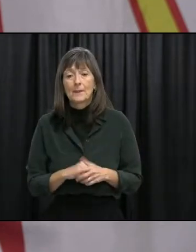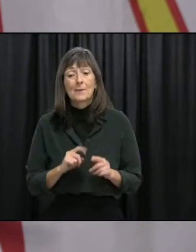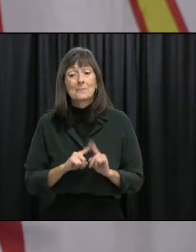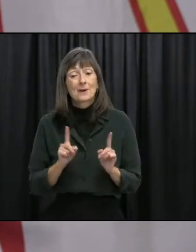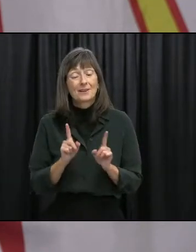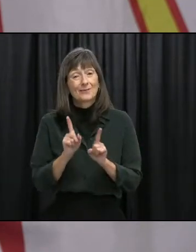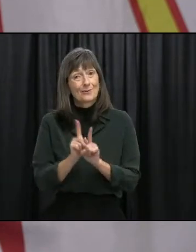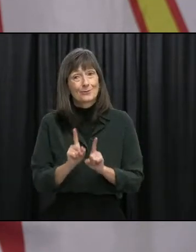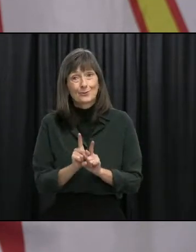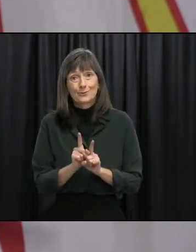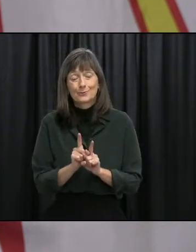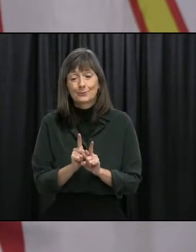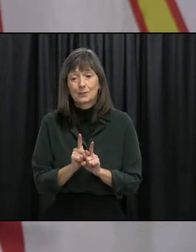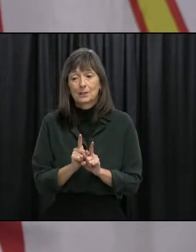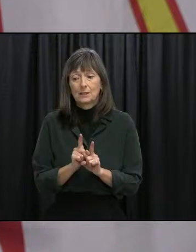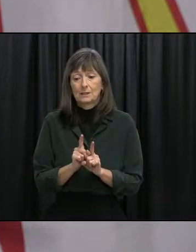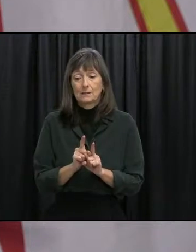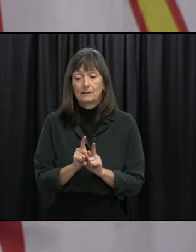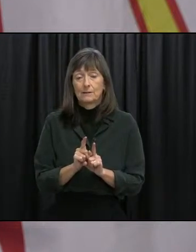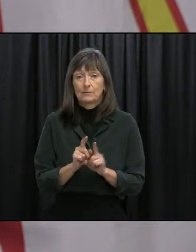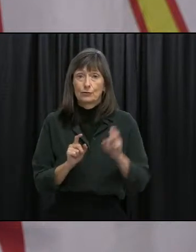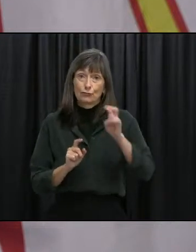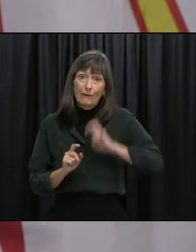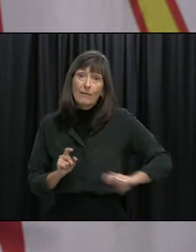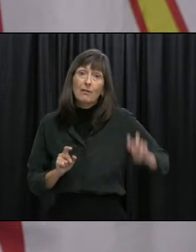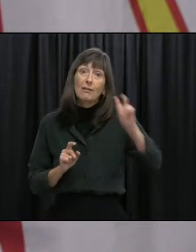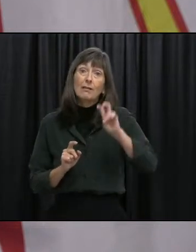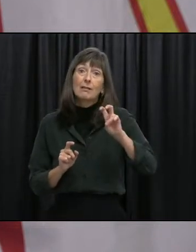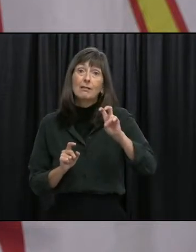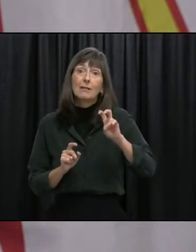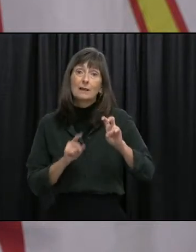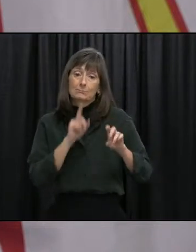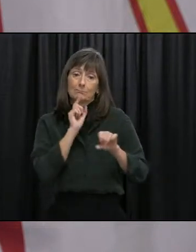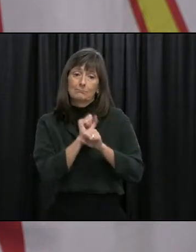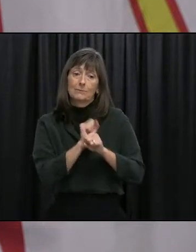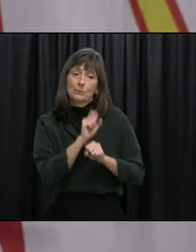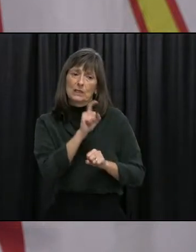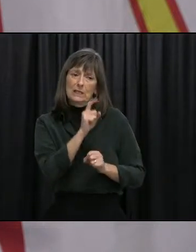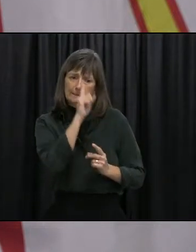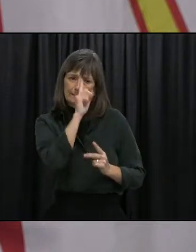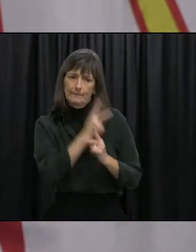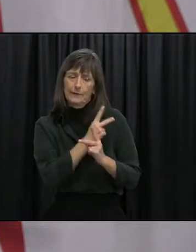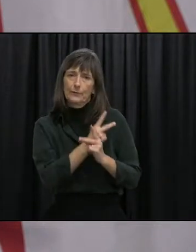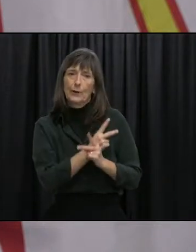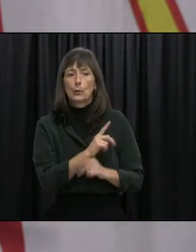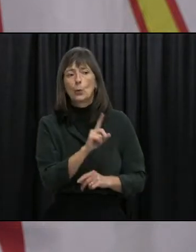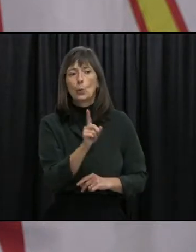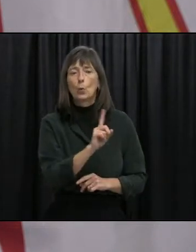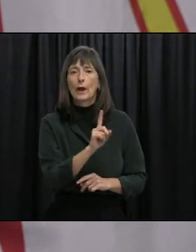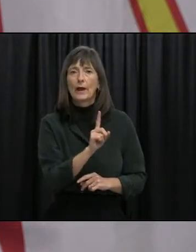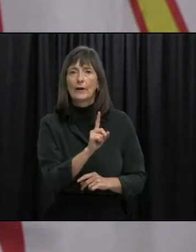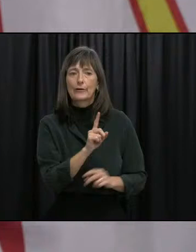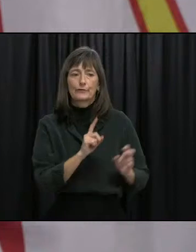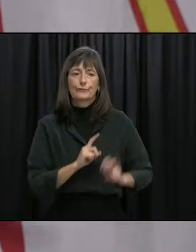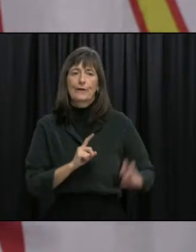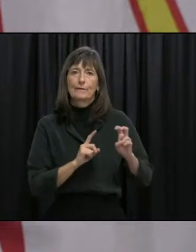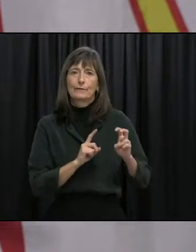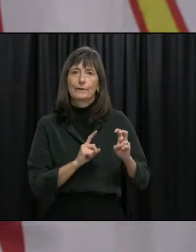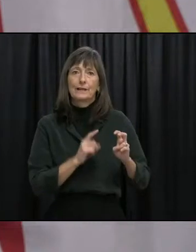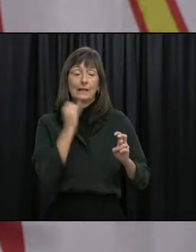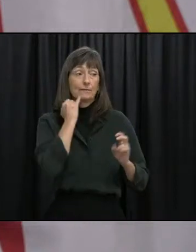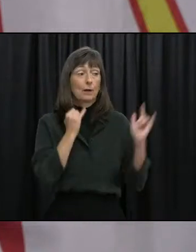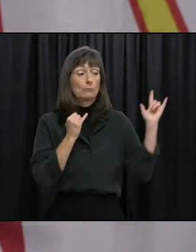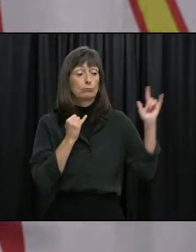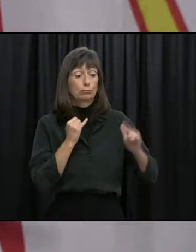have to look at, with regard to travel, we have to look at where our travelers are coming through. And often it is through these hotspots areas anyway.